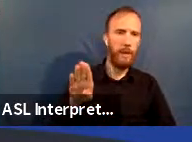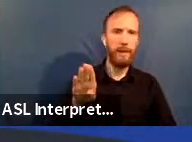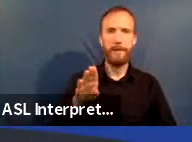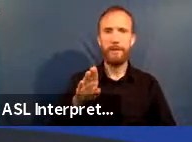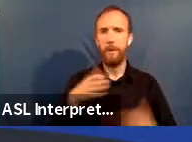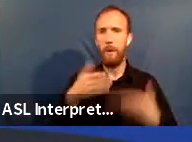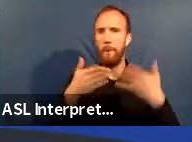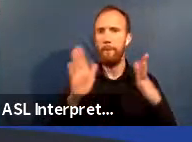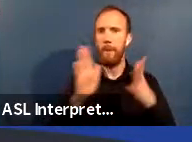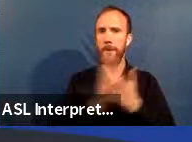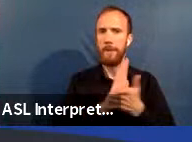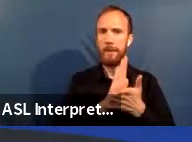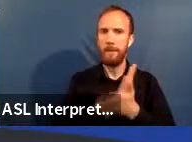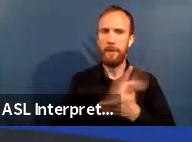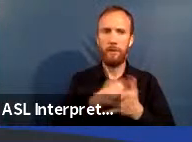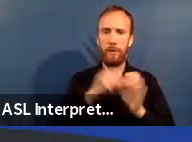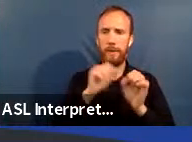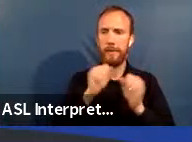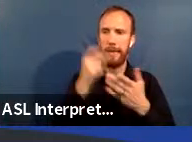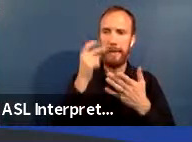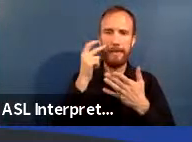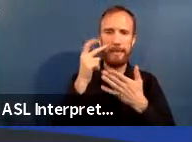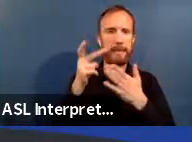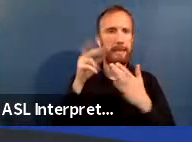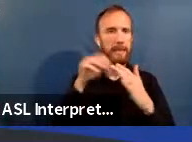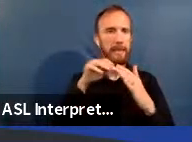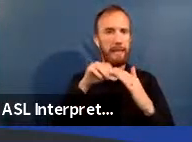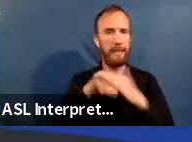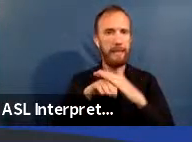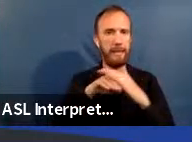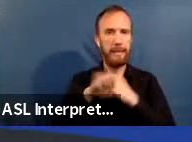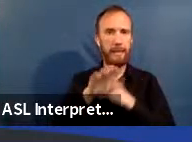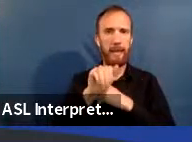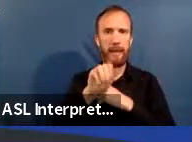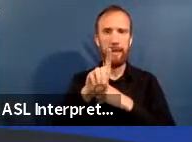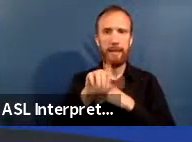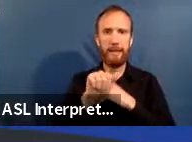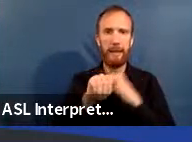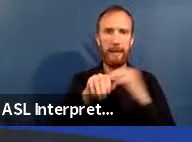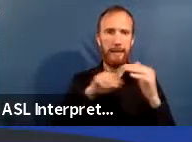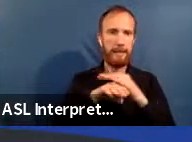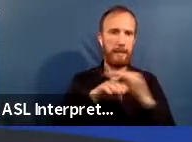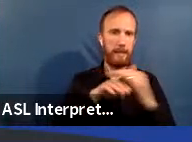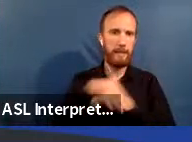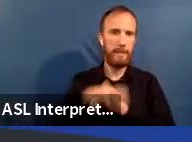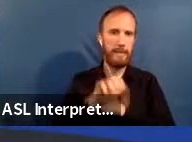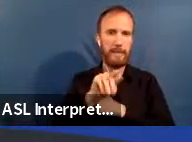the accessibility status of each school and the district's accessibility projects?